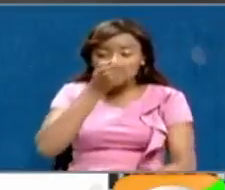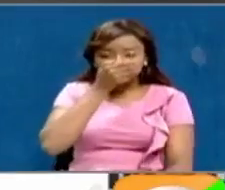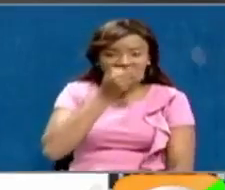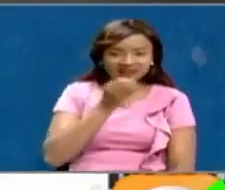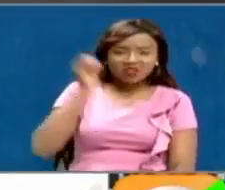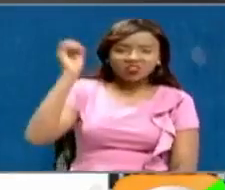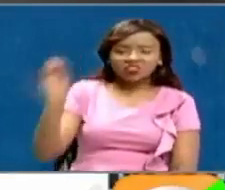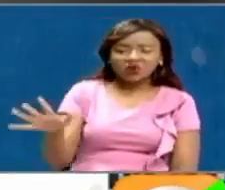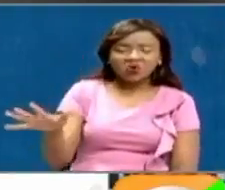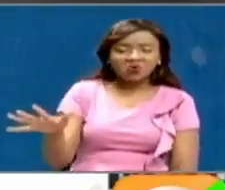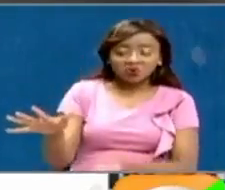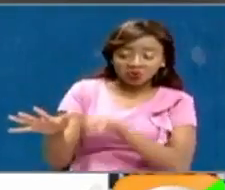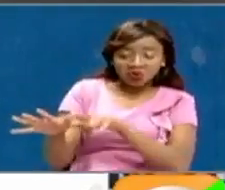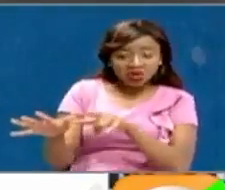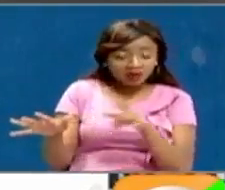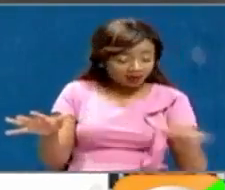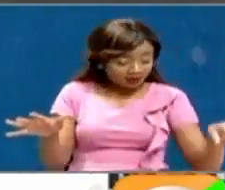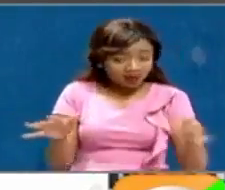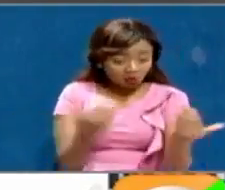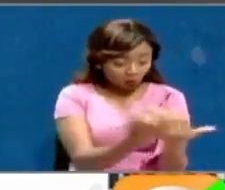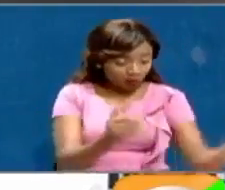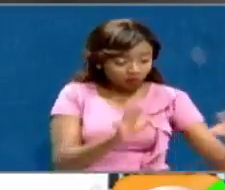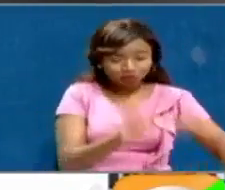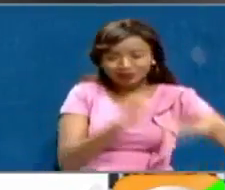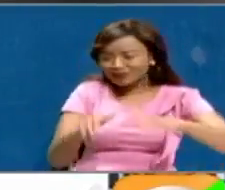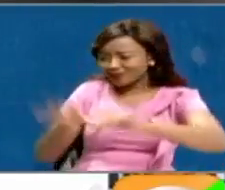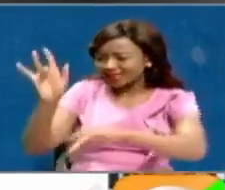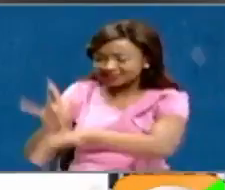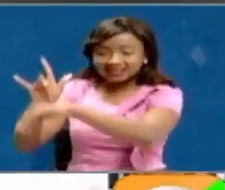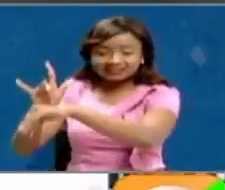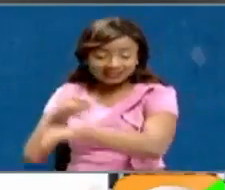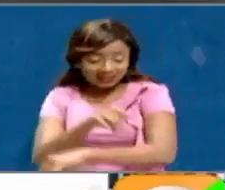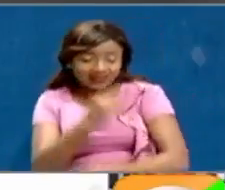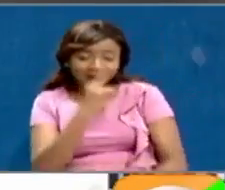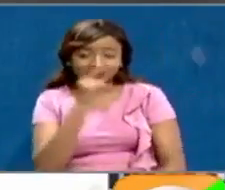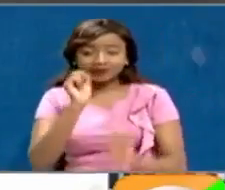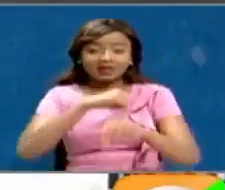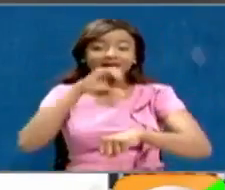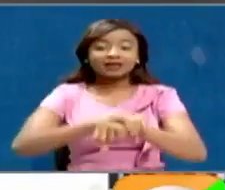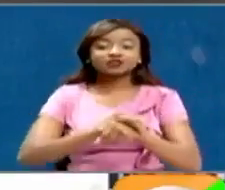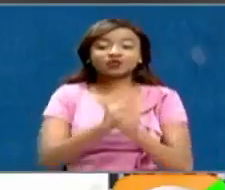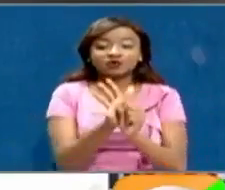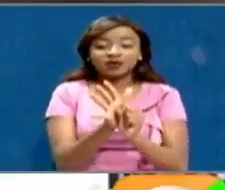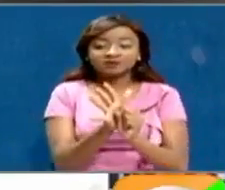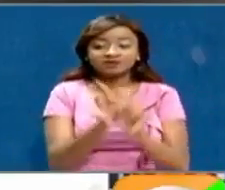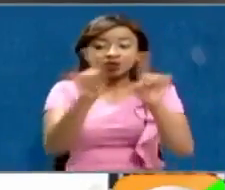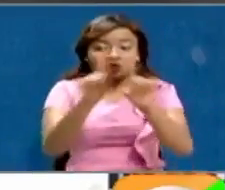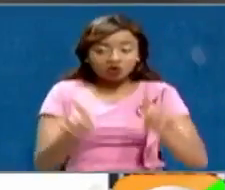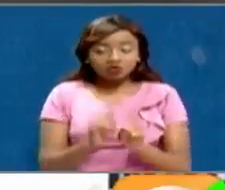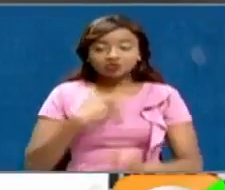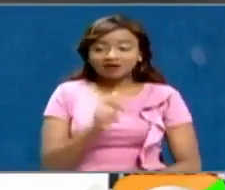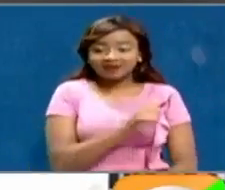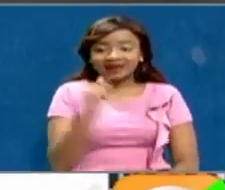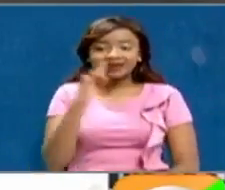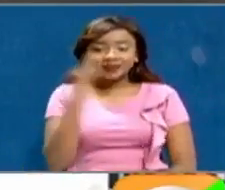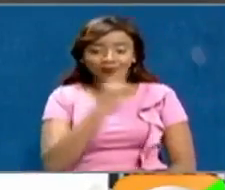masks, particularly our children, are at risk of infections. There is also the